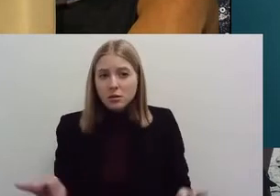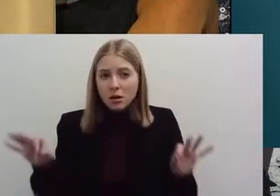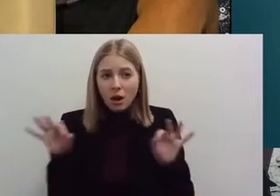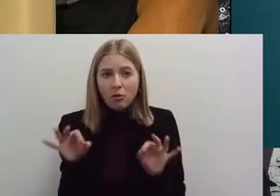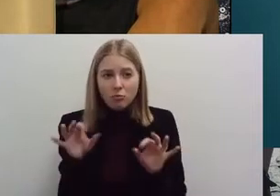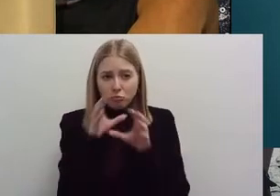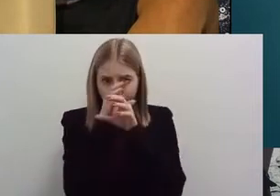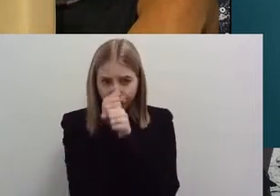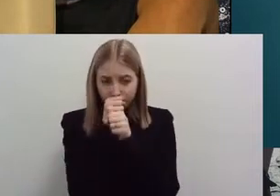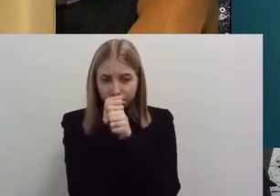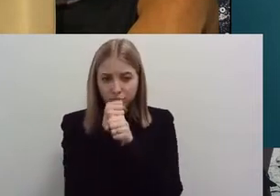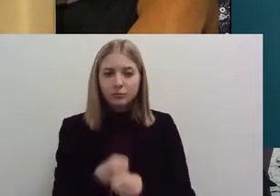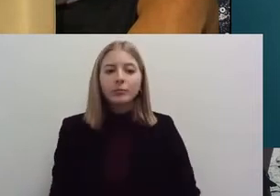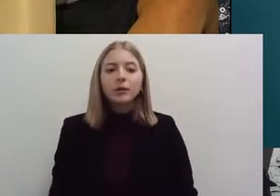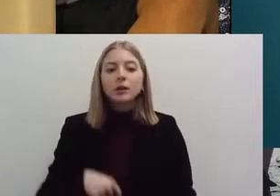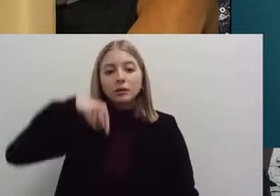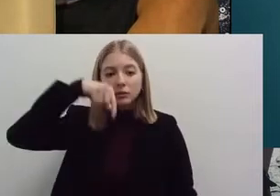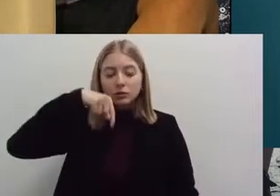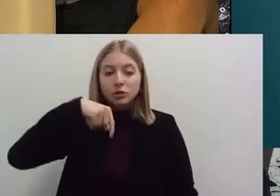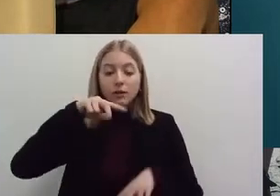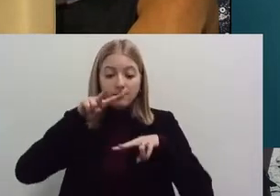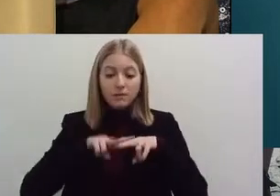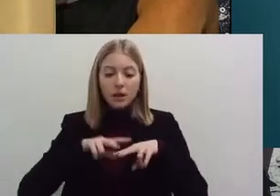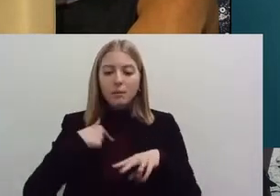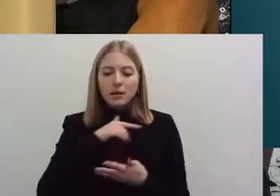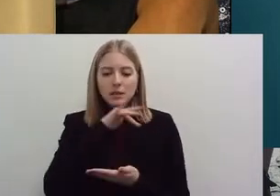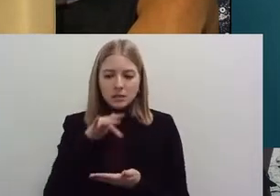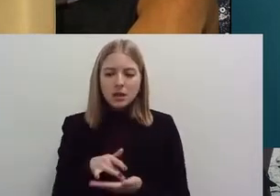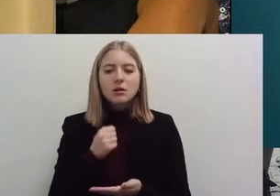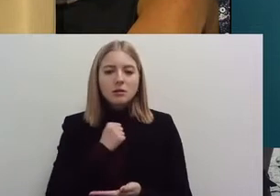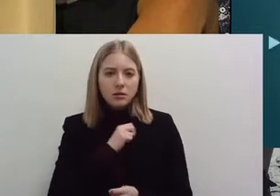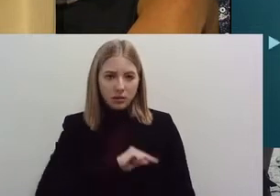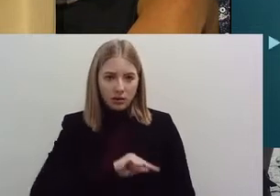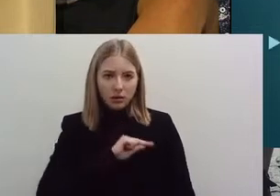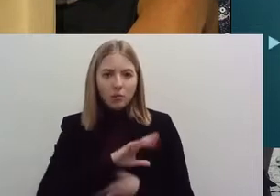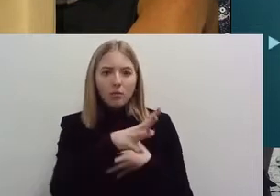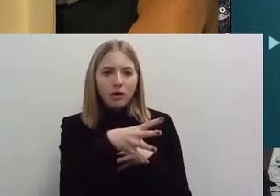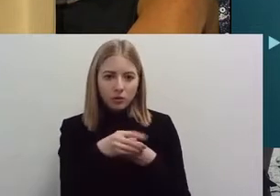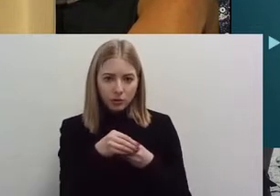often encouraged the teenager to speak, to ask, or to make decisions.